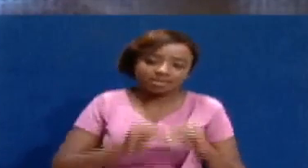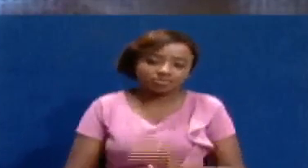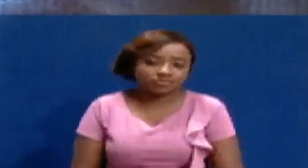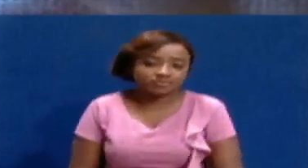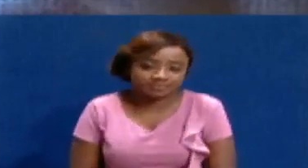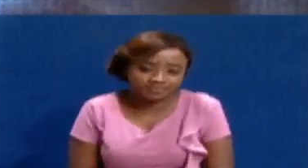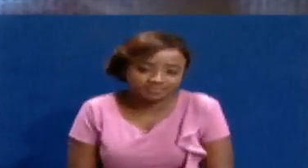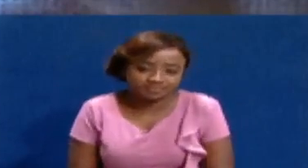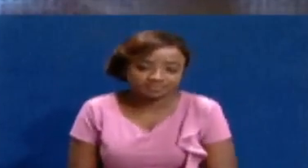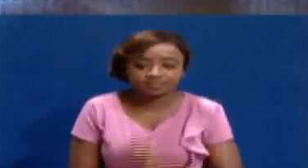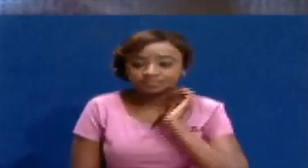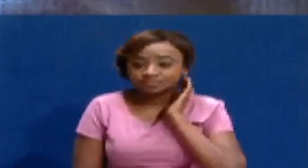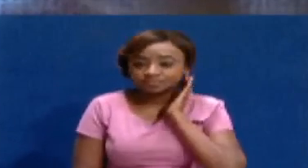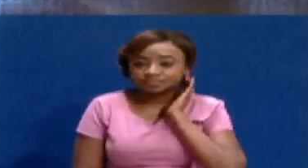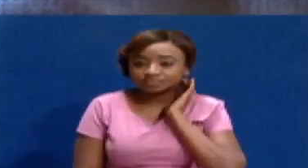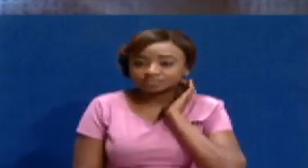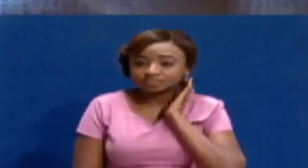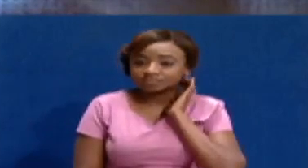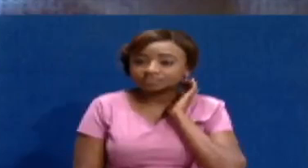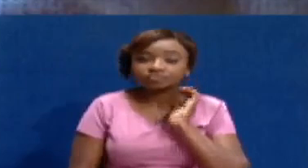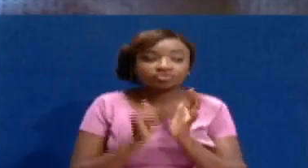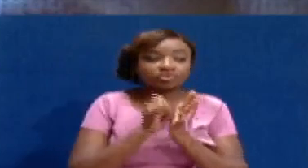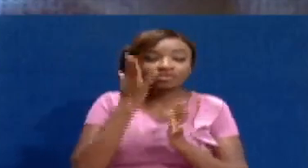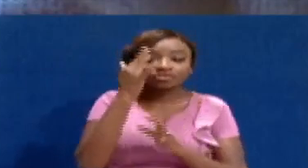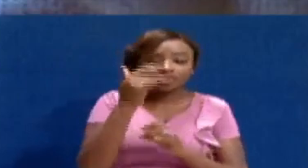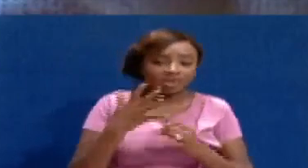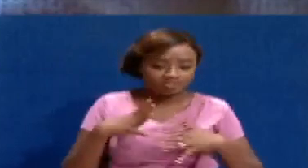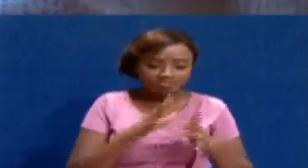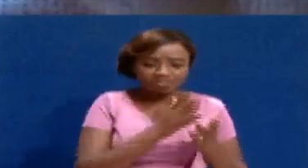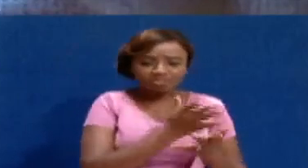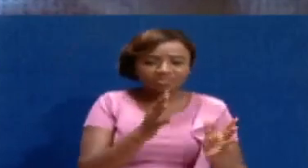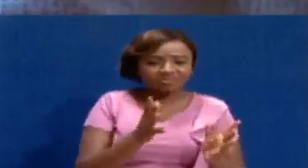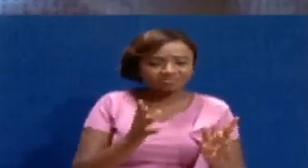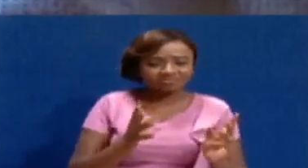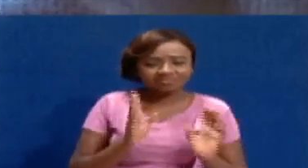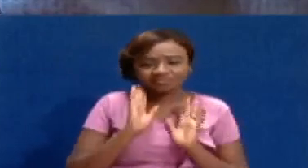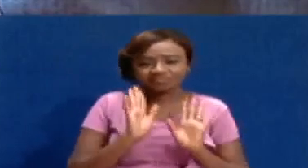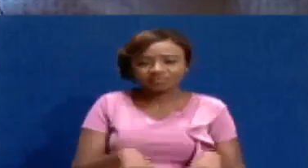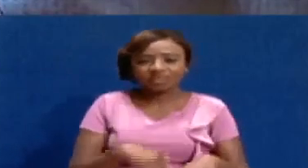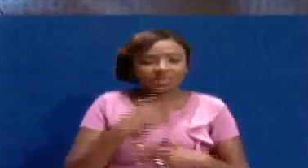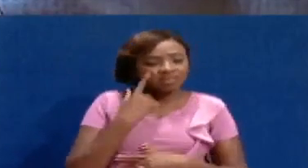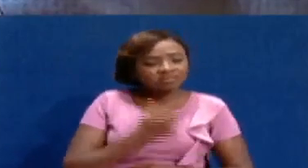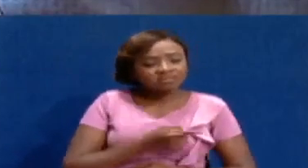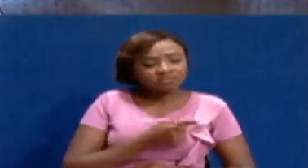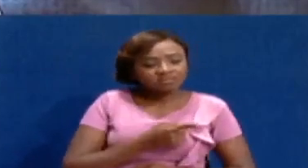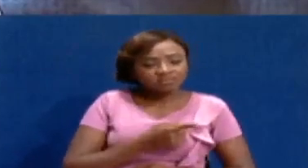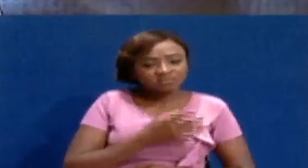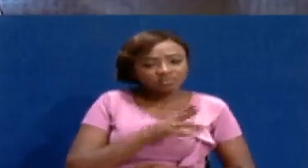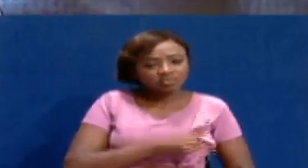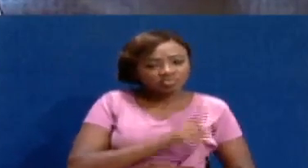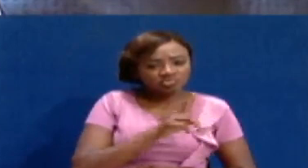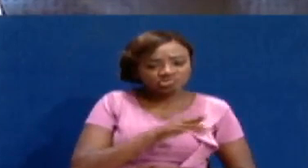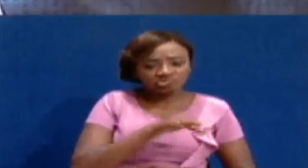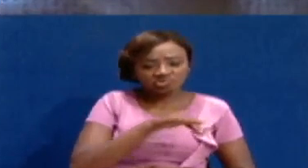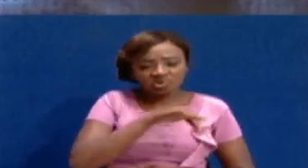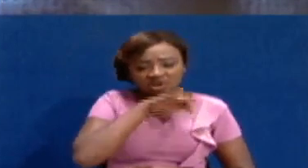election results. Which is why it has been agonizing to watch President Kenyatta and ODM leader Raila